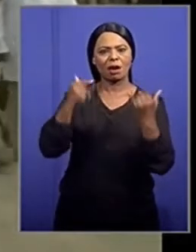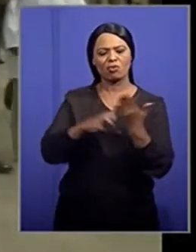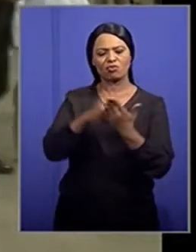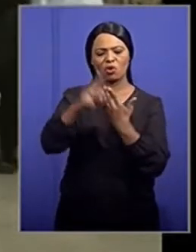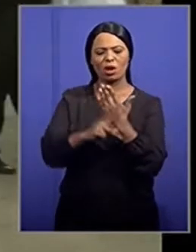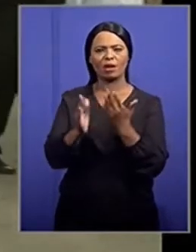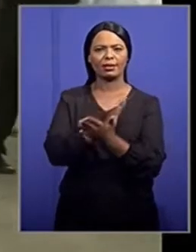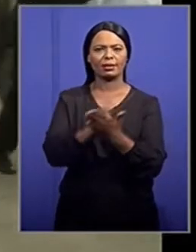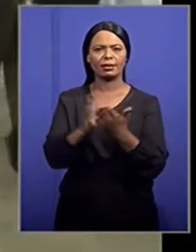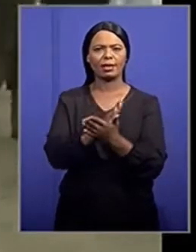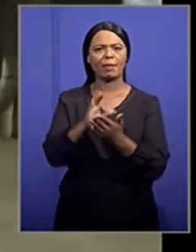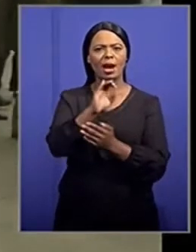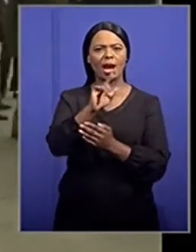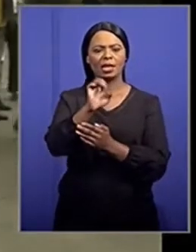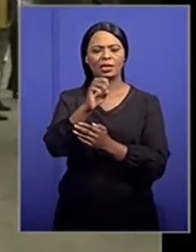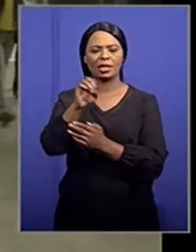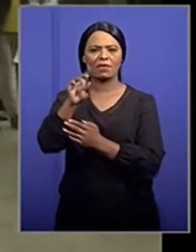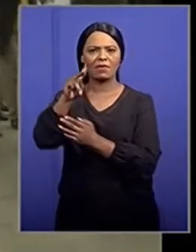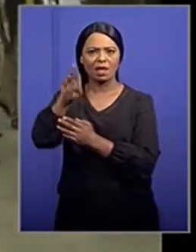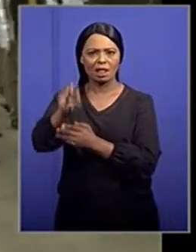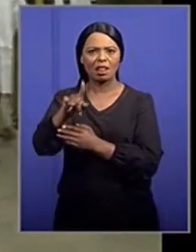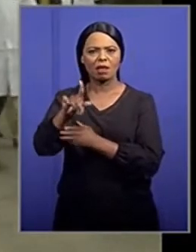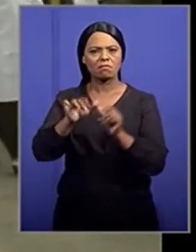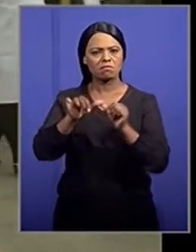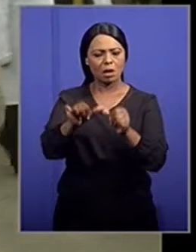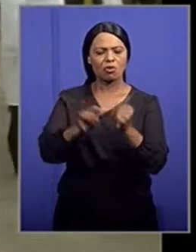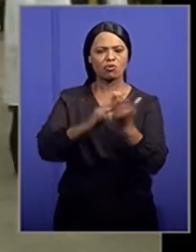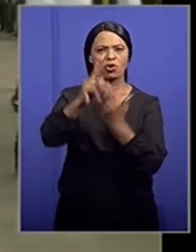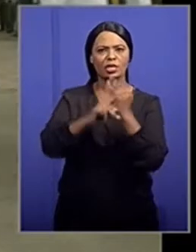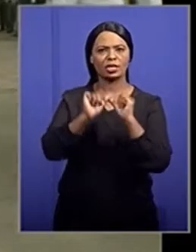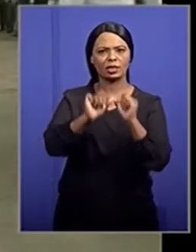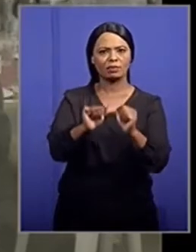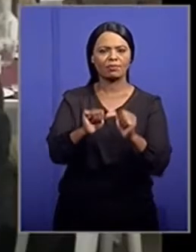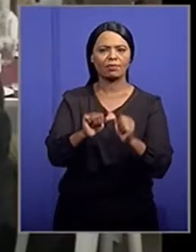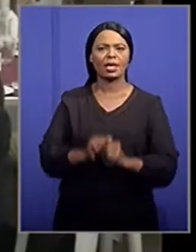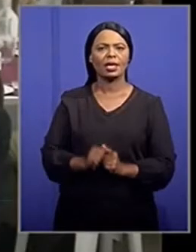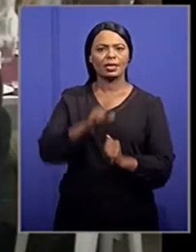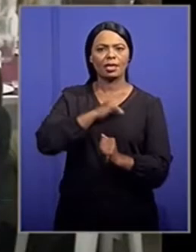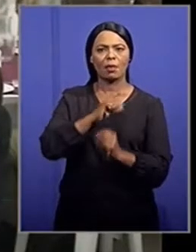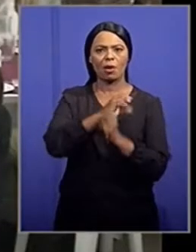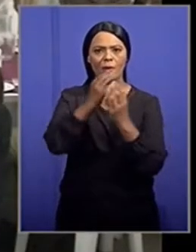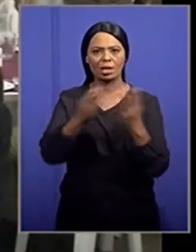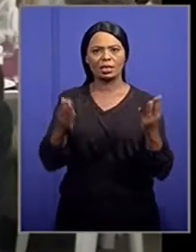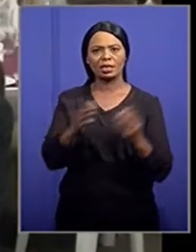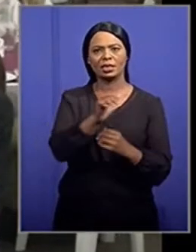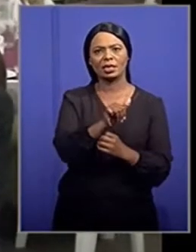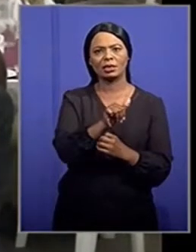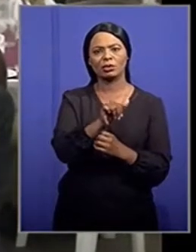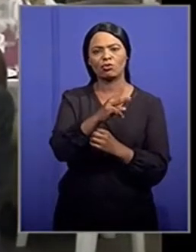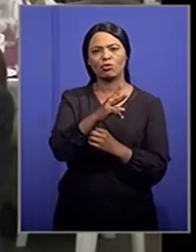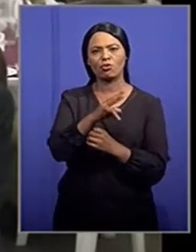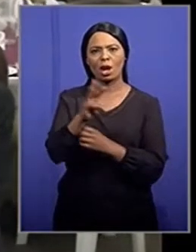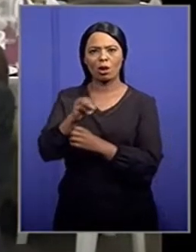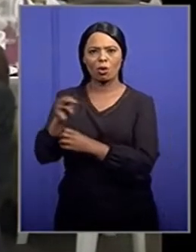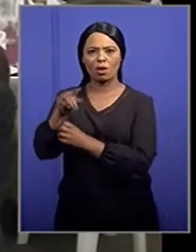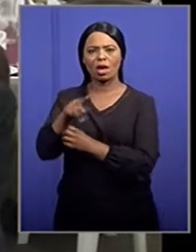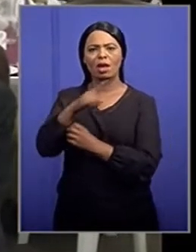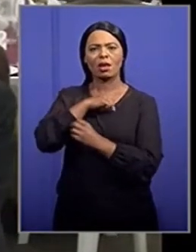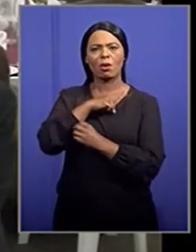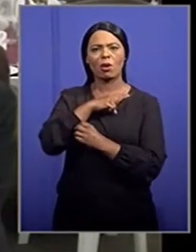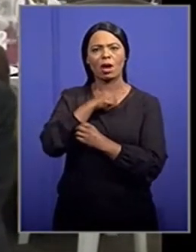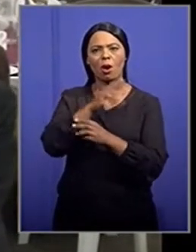tlhahiso ya ditene se Carltonville, mme e tswela pele ka ho tsetela diranta tse dimilione tse 200 planting yona ya concrete